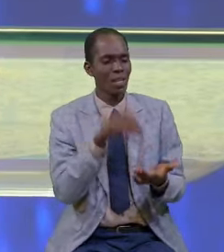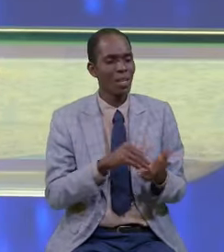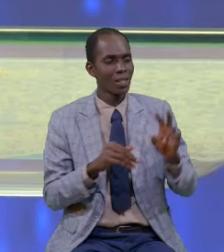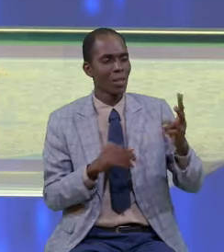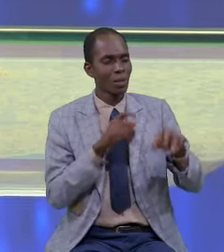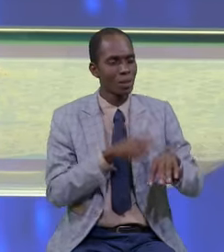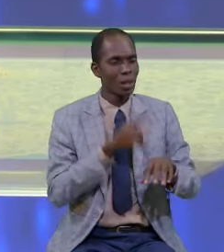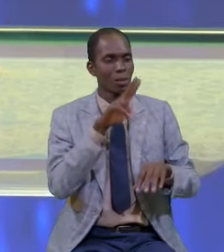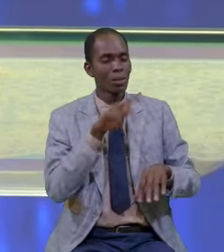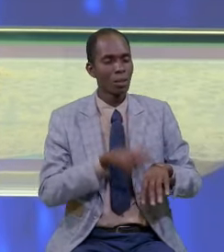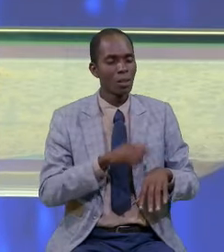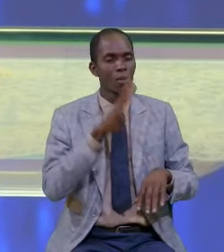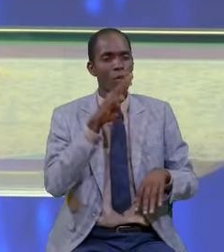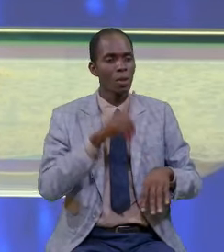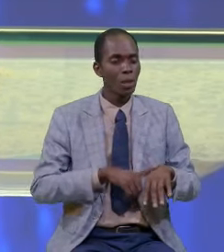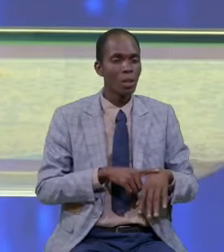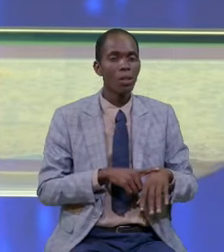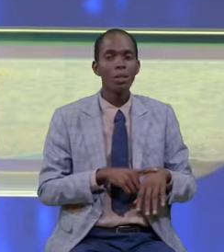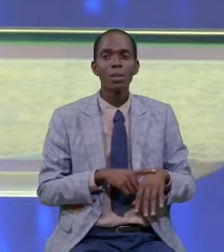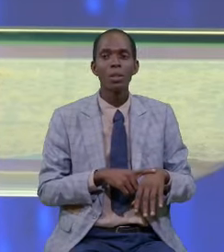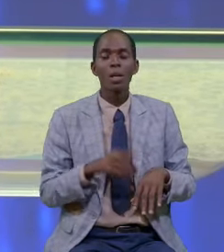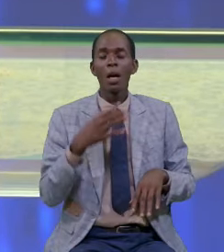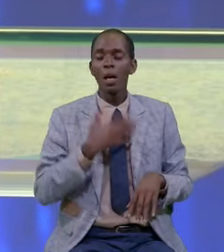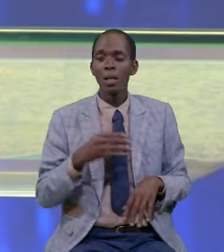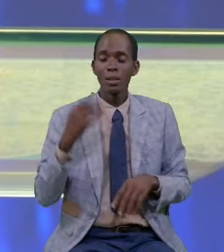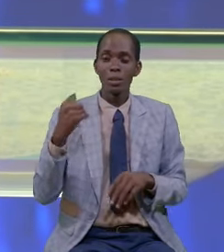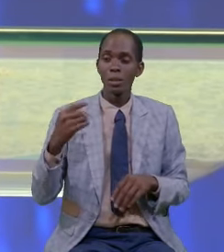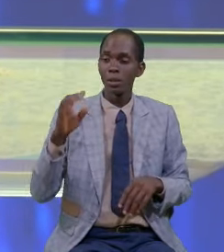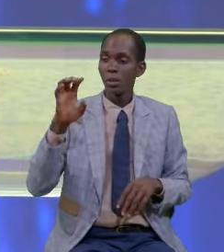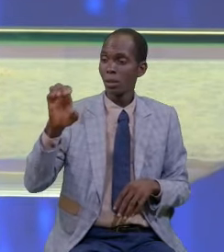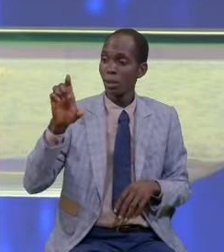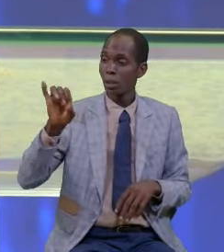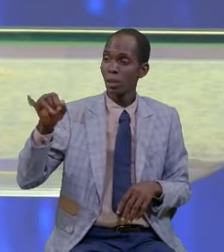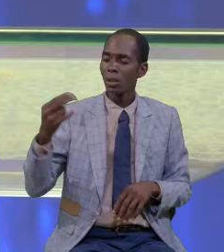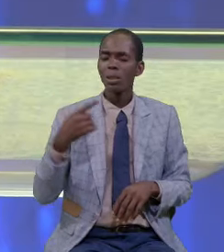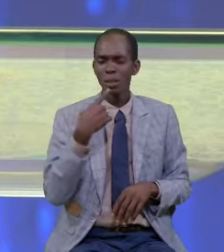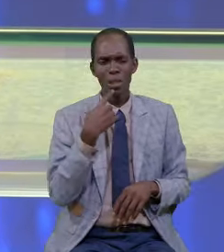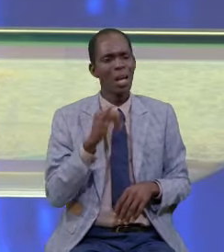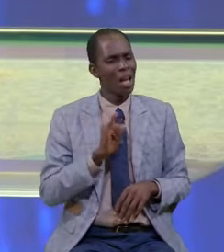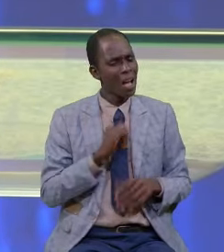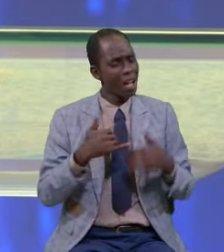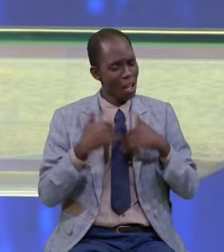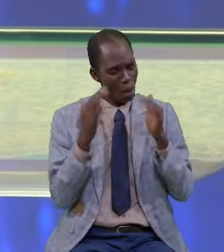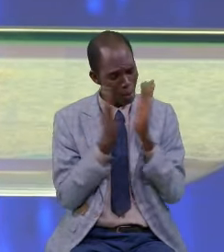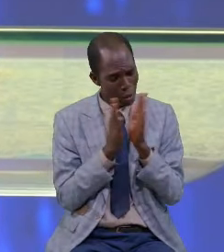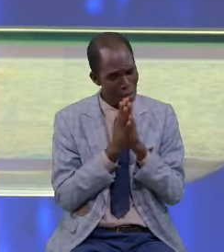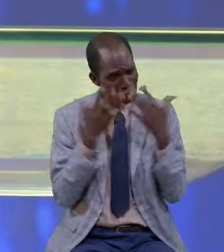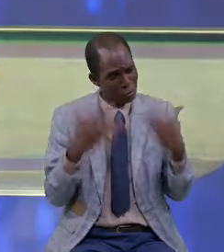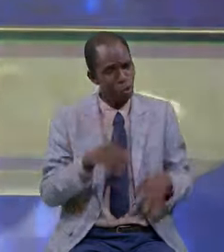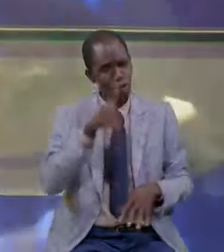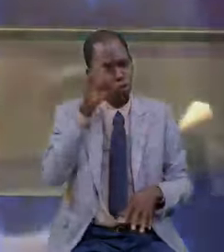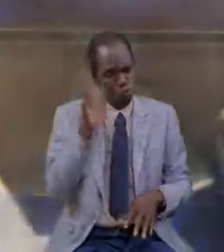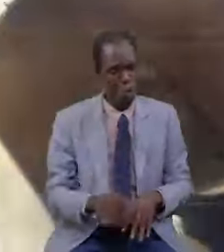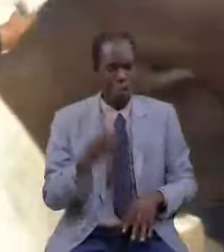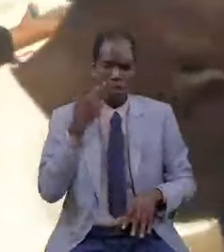time, fourth time. Elijah kept on saying, I have prayed. You must see something. We